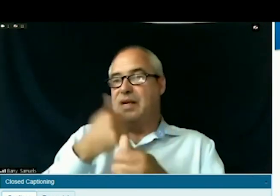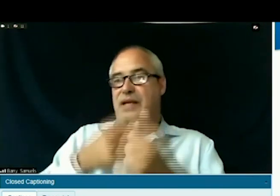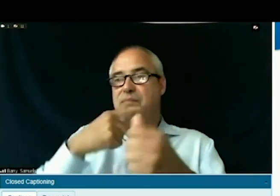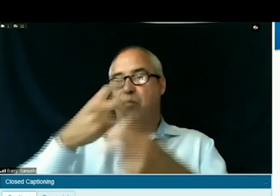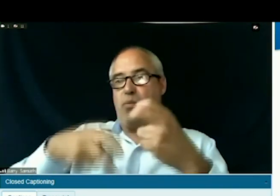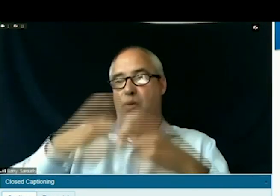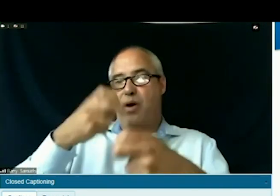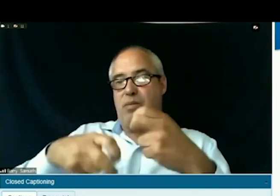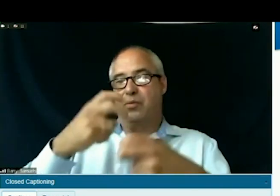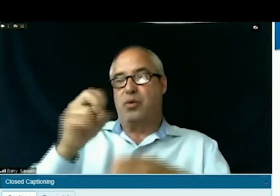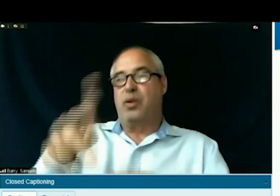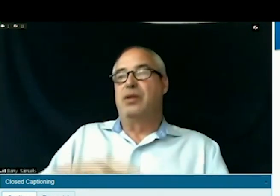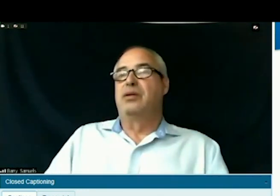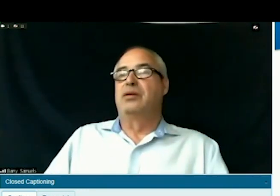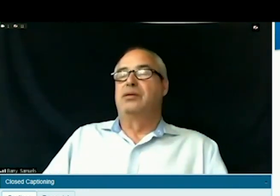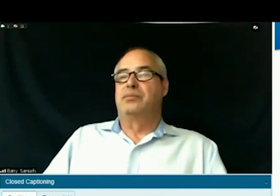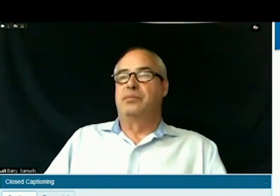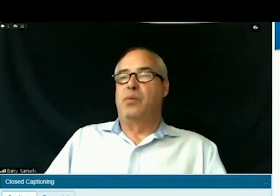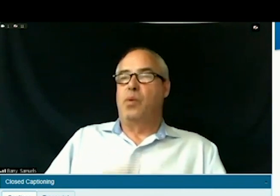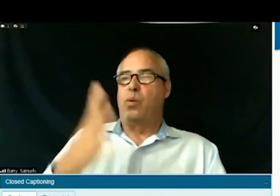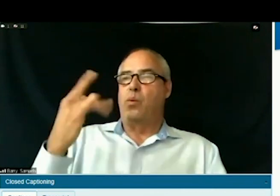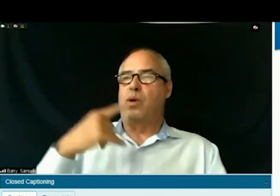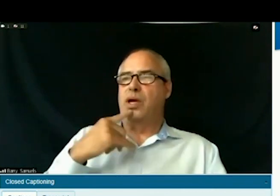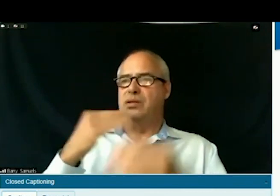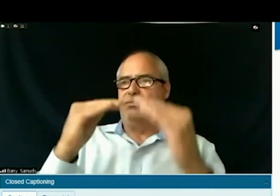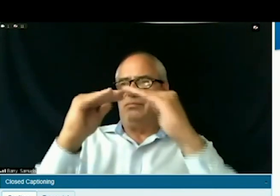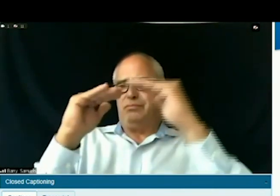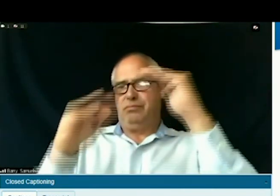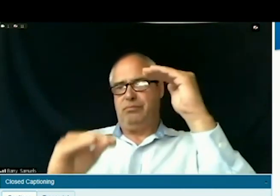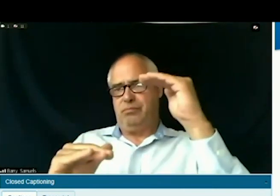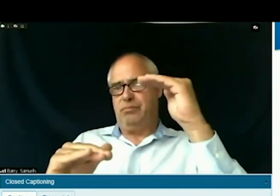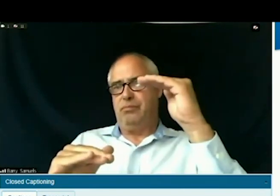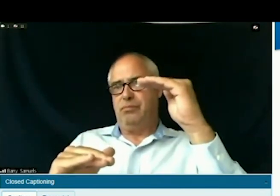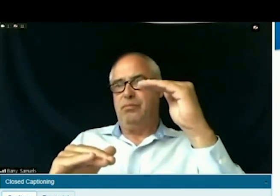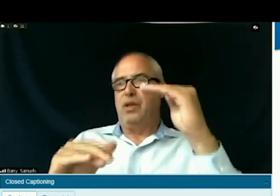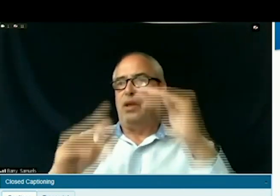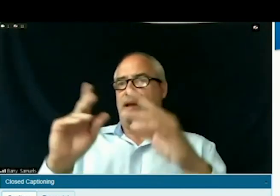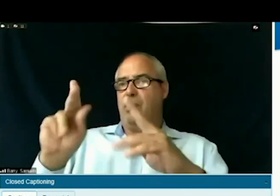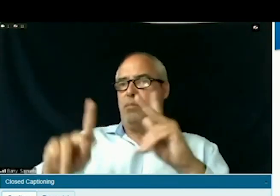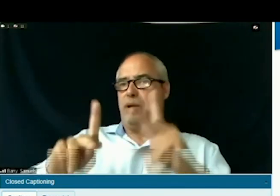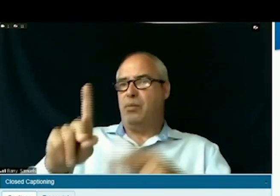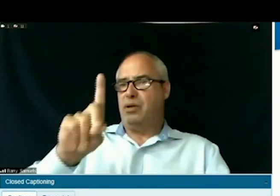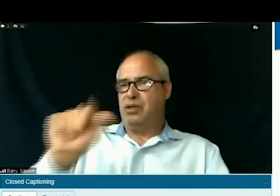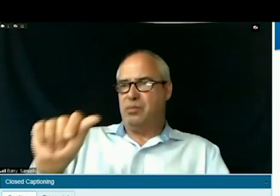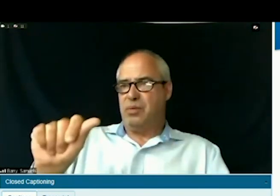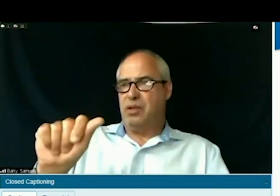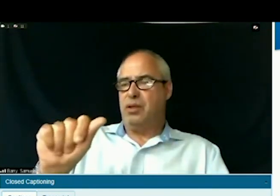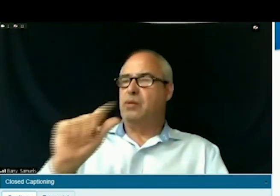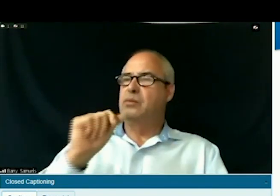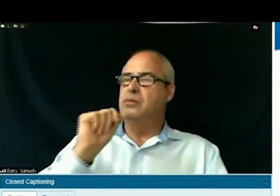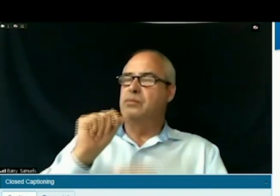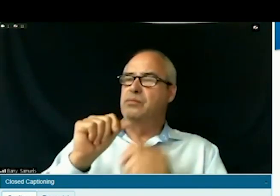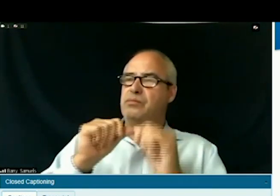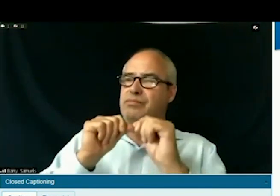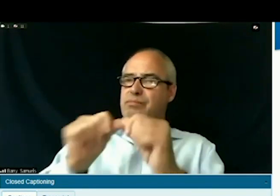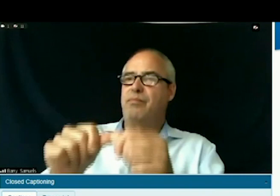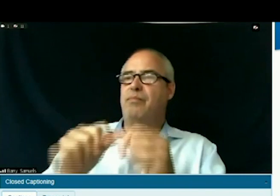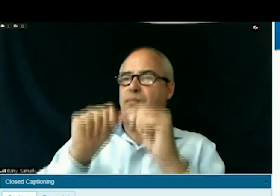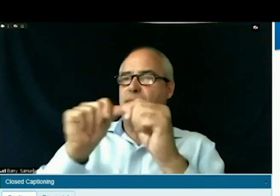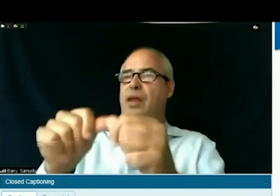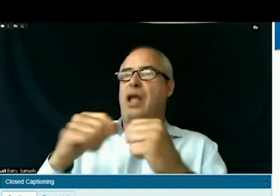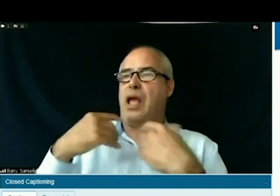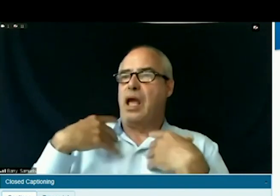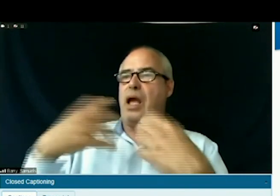So why the disproportionate impact? People with disabilities and chronic health conditions really do